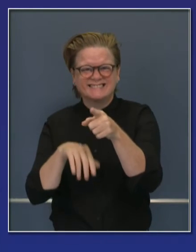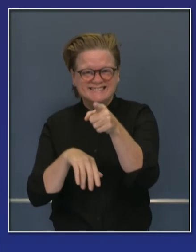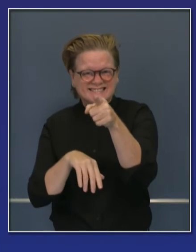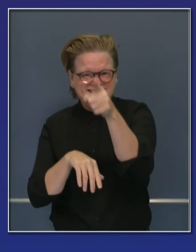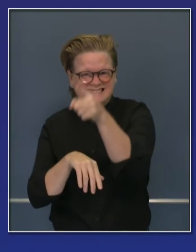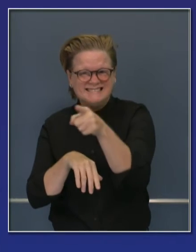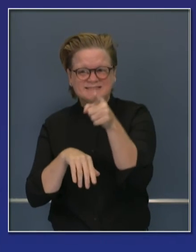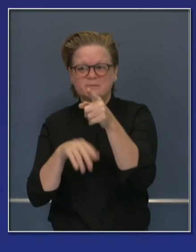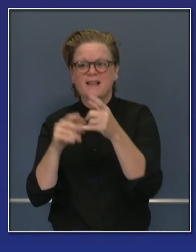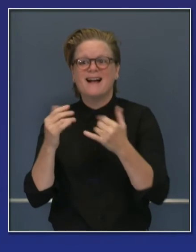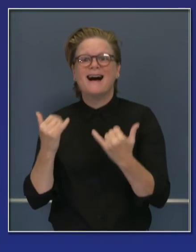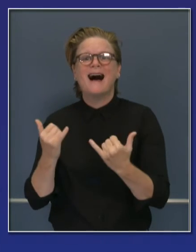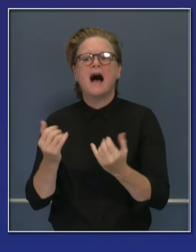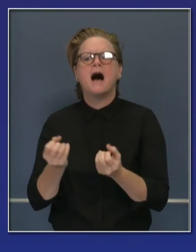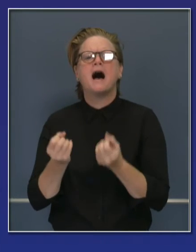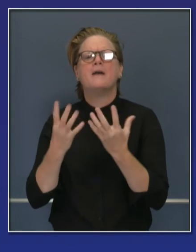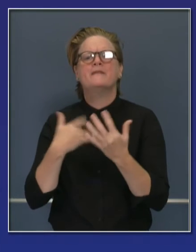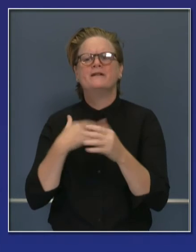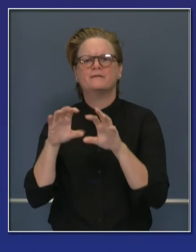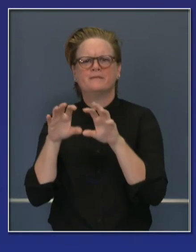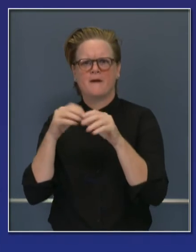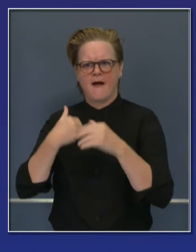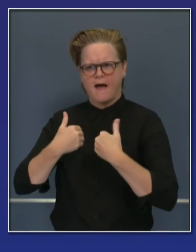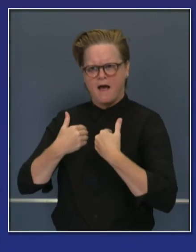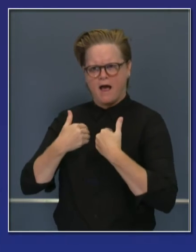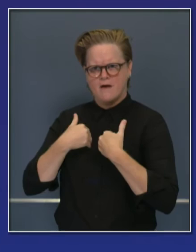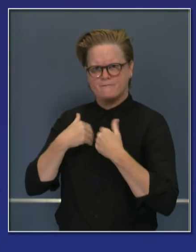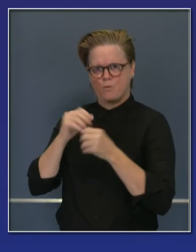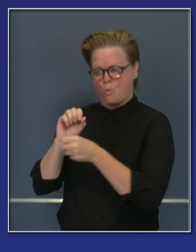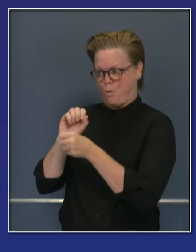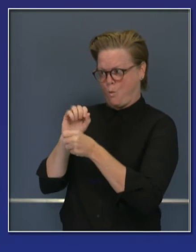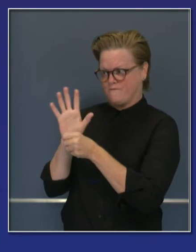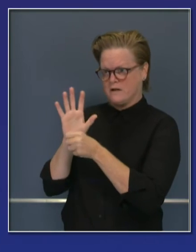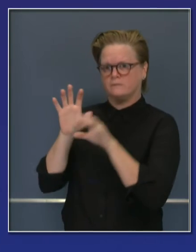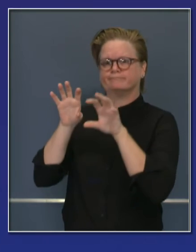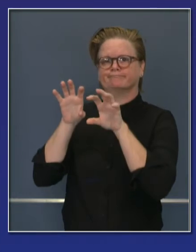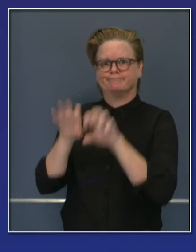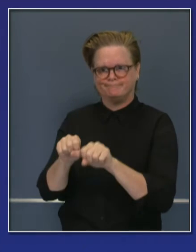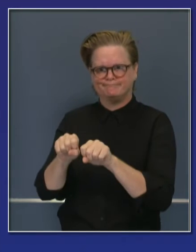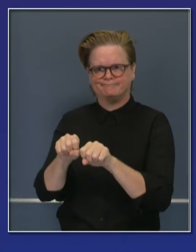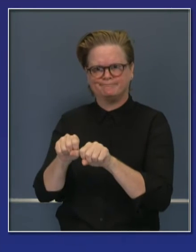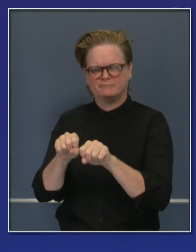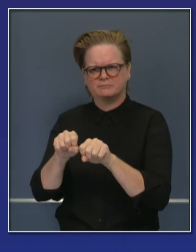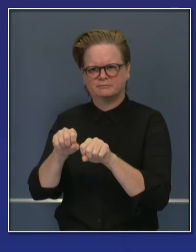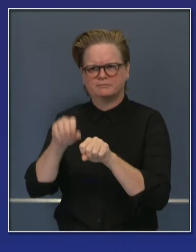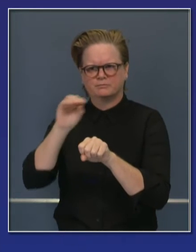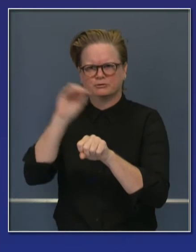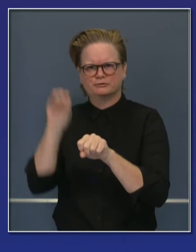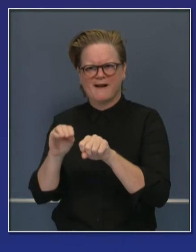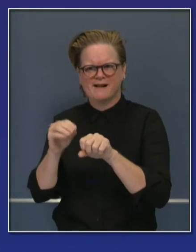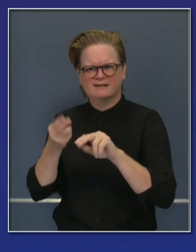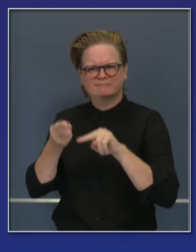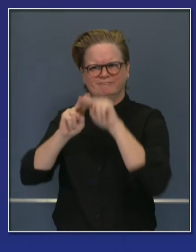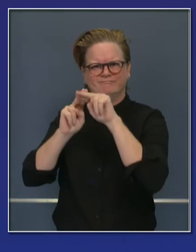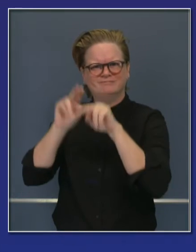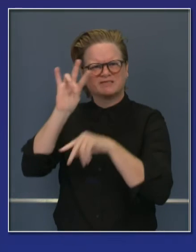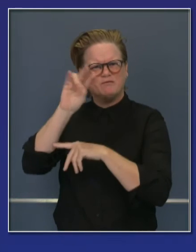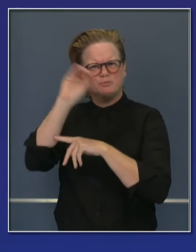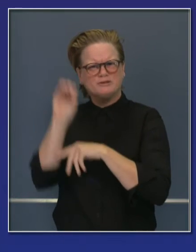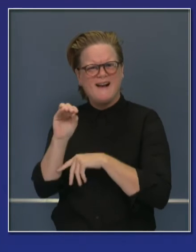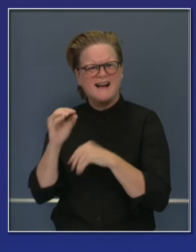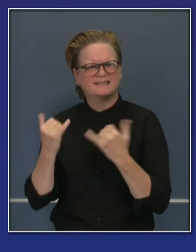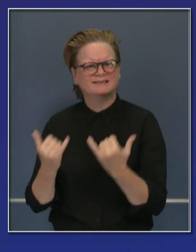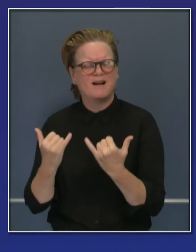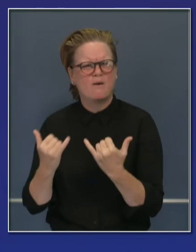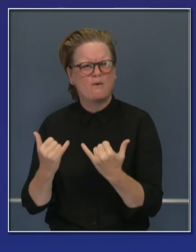system capacity represented with people that have tested positive for COVID-19. It's 7% this week, 5% last